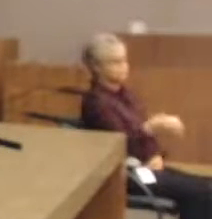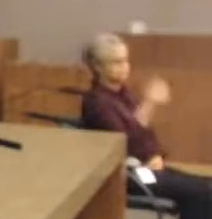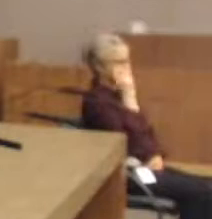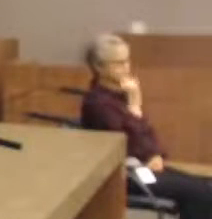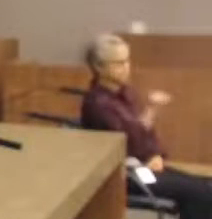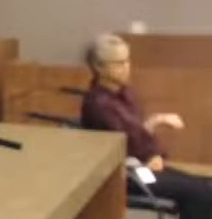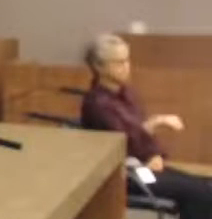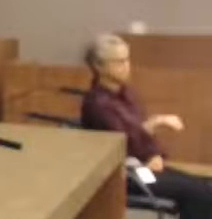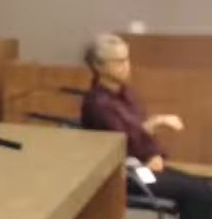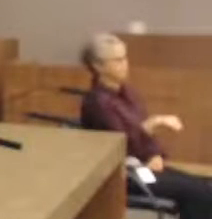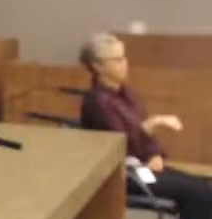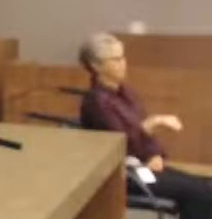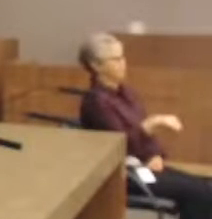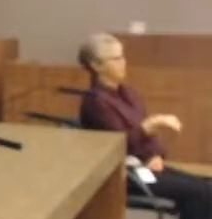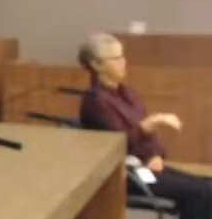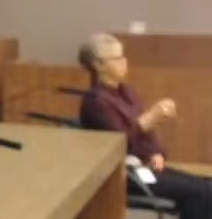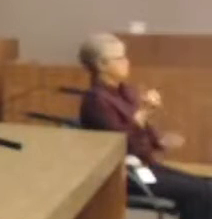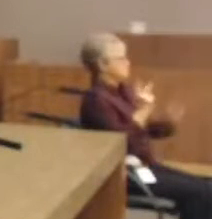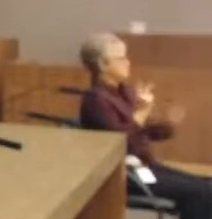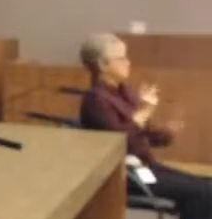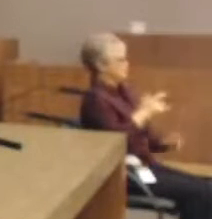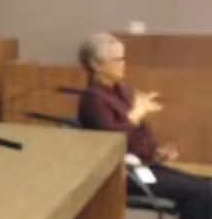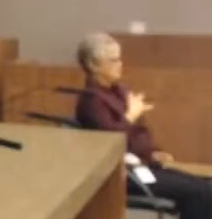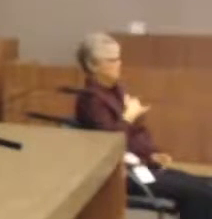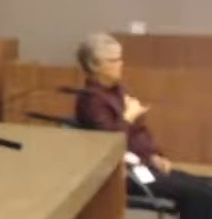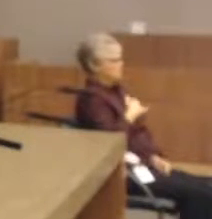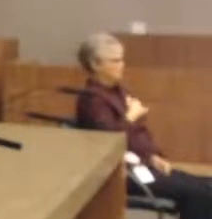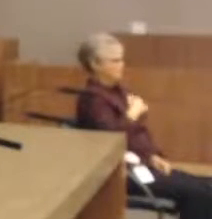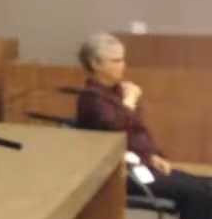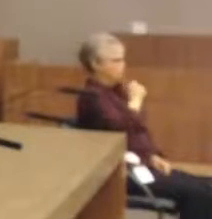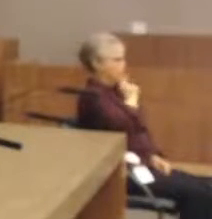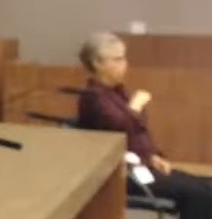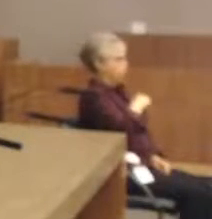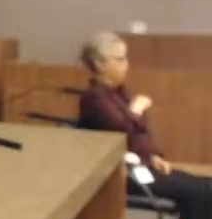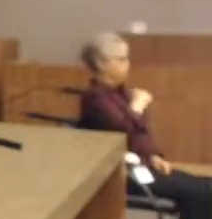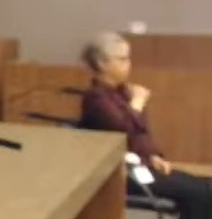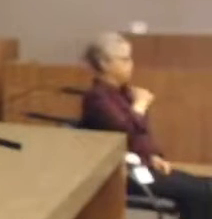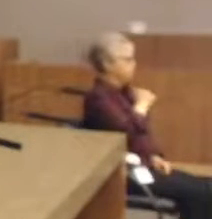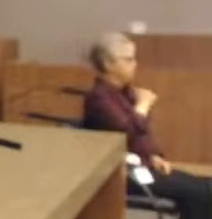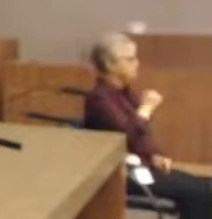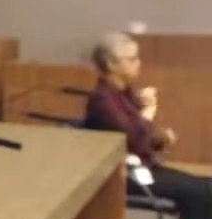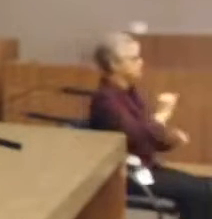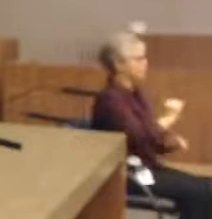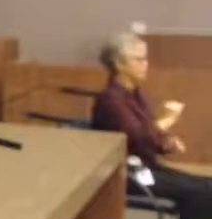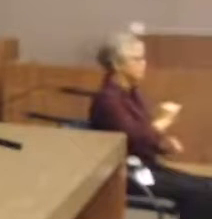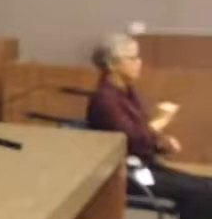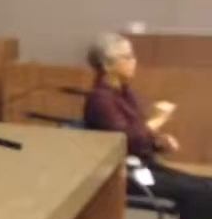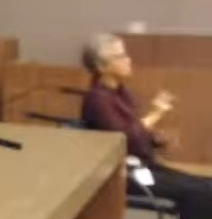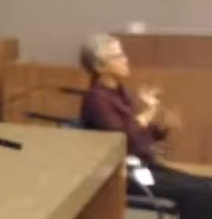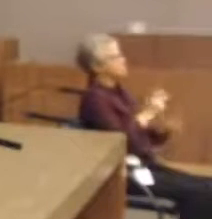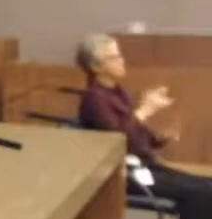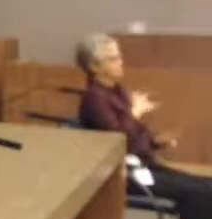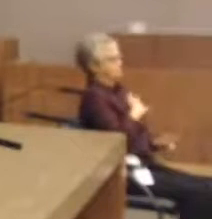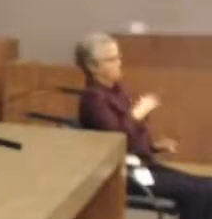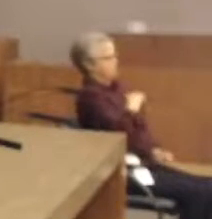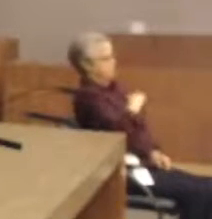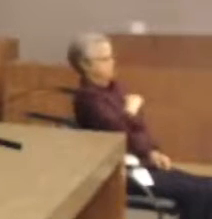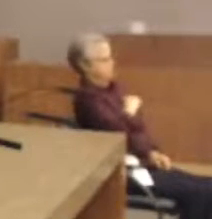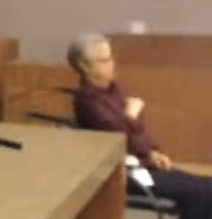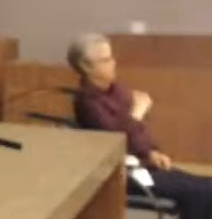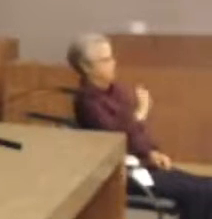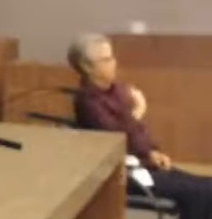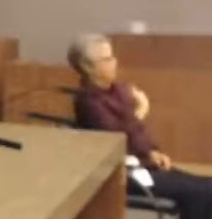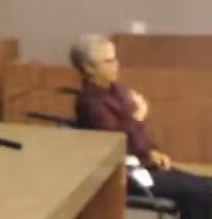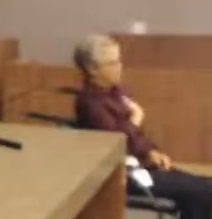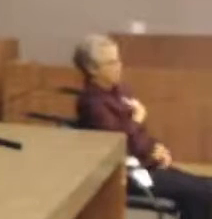actually exists, and a lot of people feel guilty about it afterwards and think that it was them, that they were preventing themselves from doing something, and so they don't